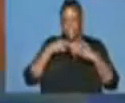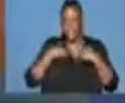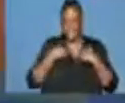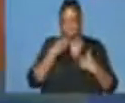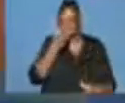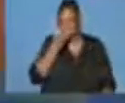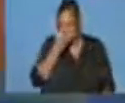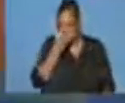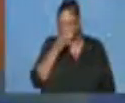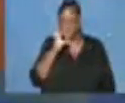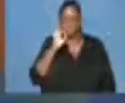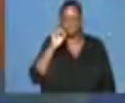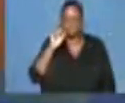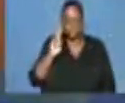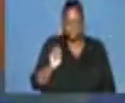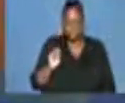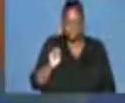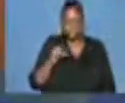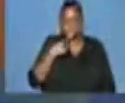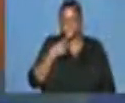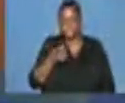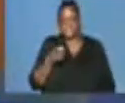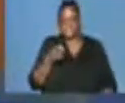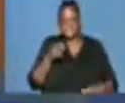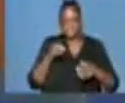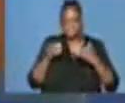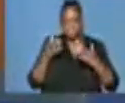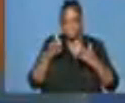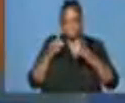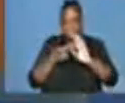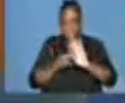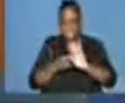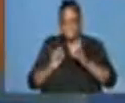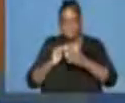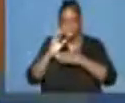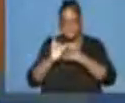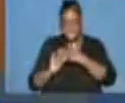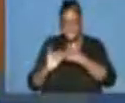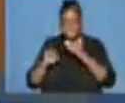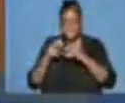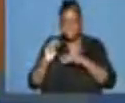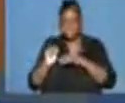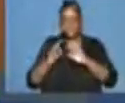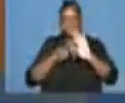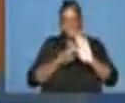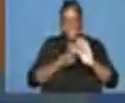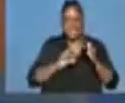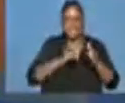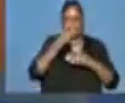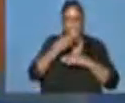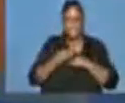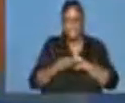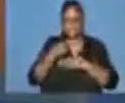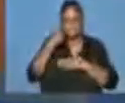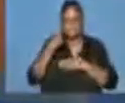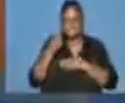of your allergies or allergy season beginning maybe in May or June, your allergy season could begin as early as March, because it is that warm now. And